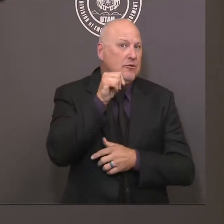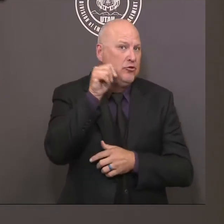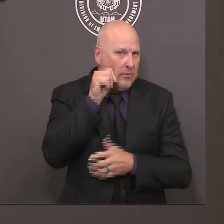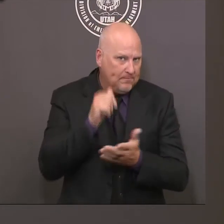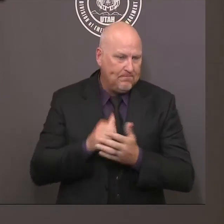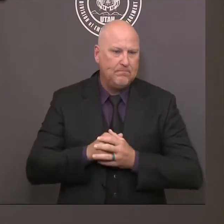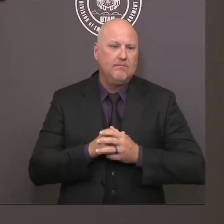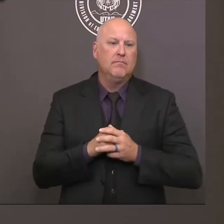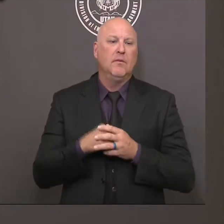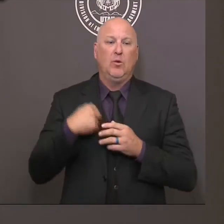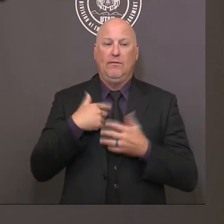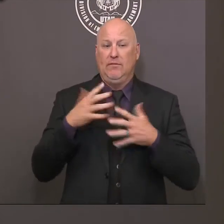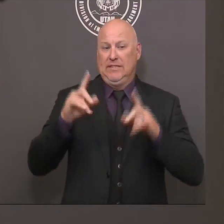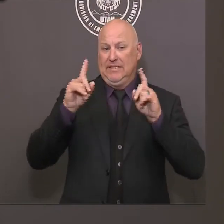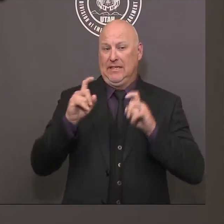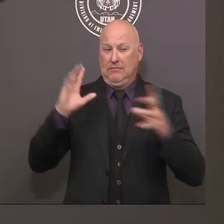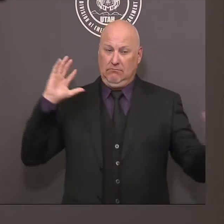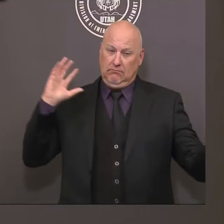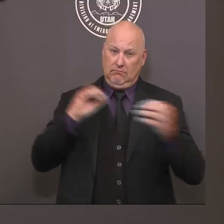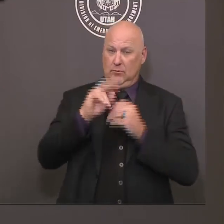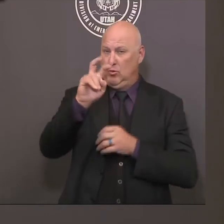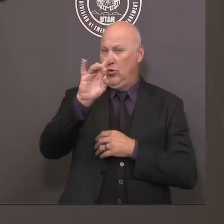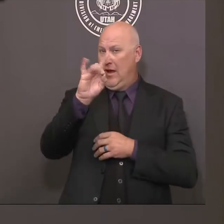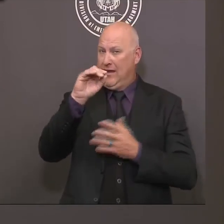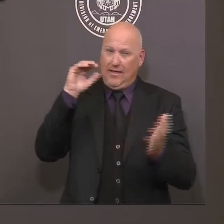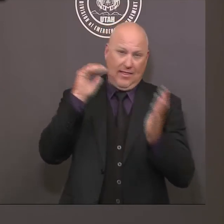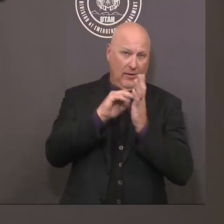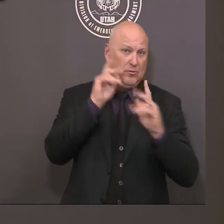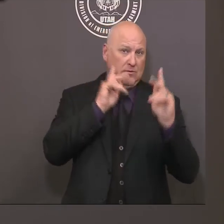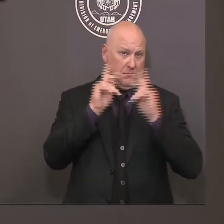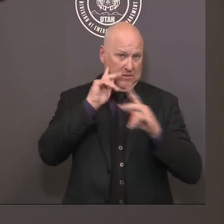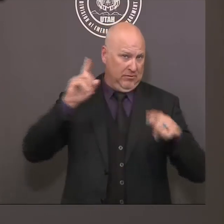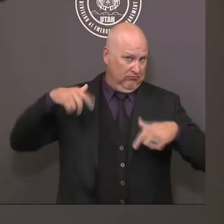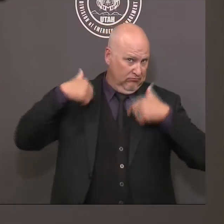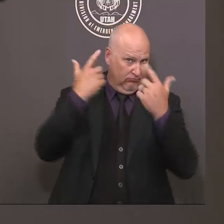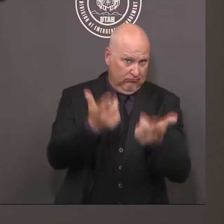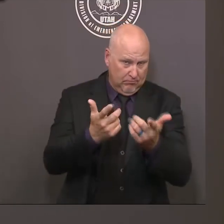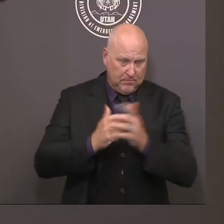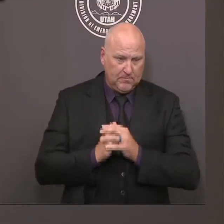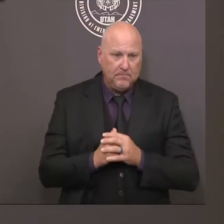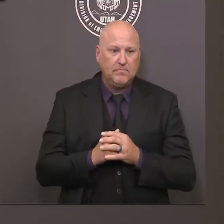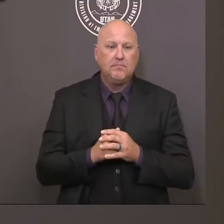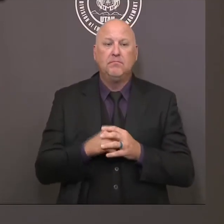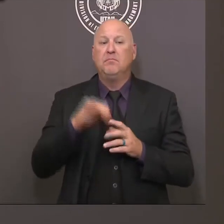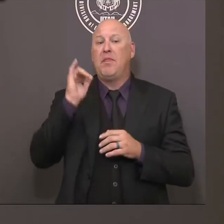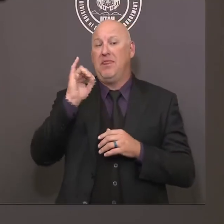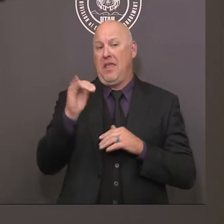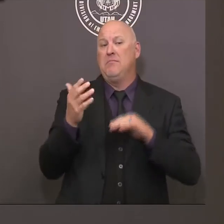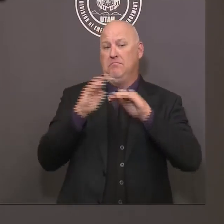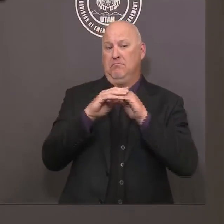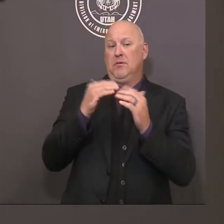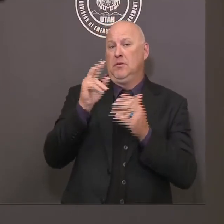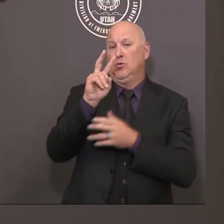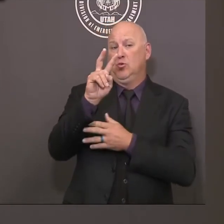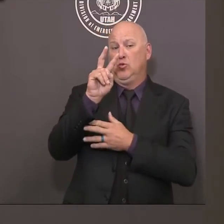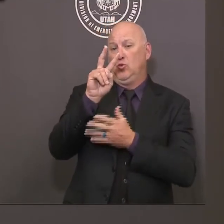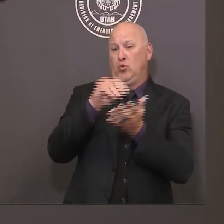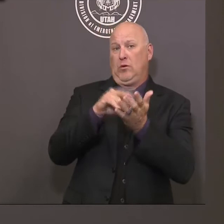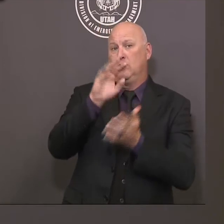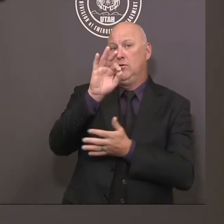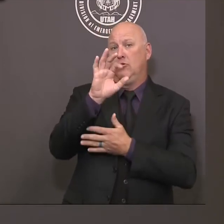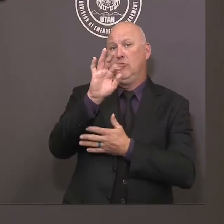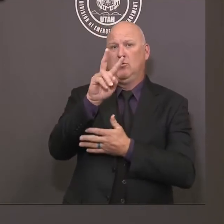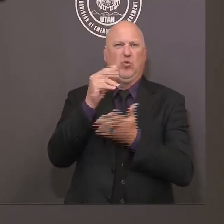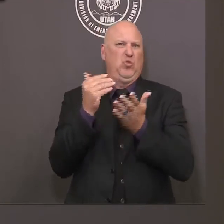nearly 280,000 Utahns for COVID-19. That's an increase of 2,992 from yesterday.